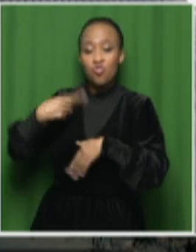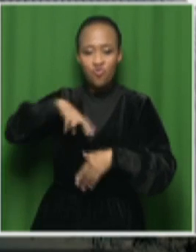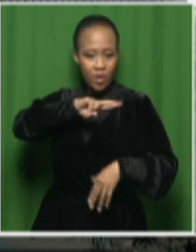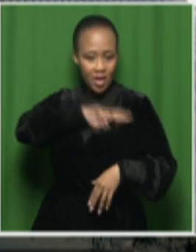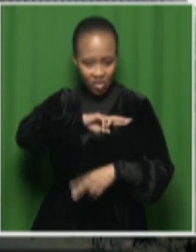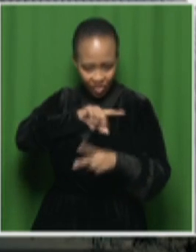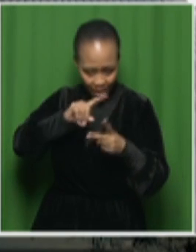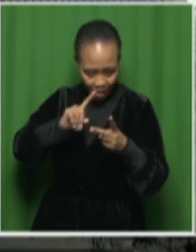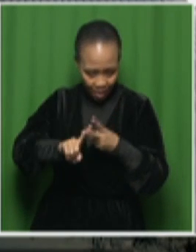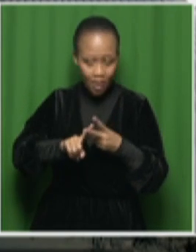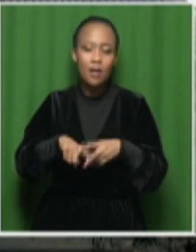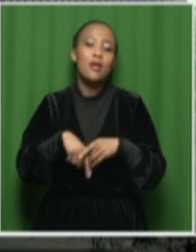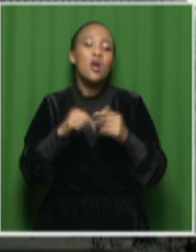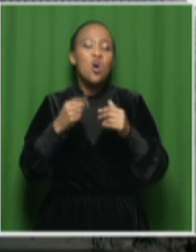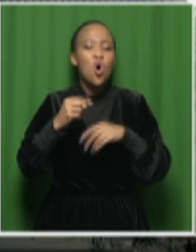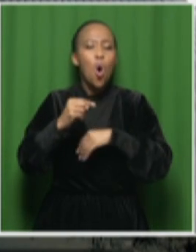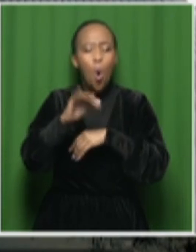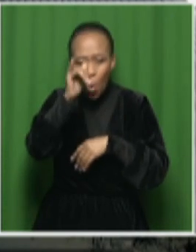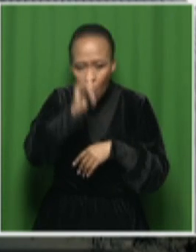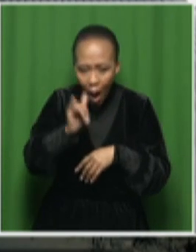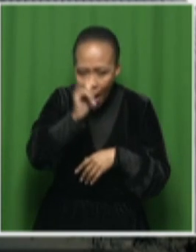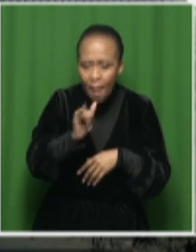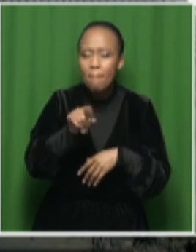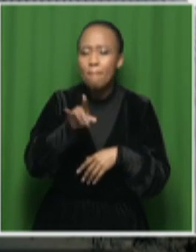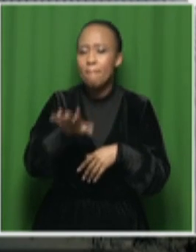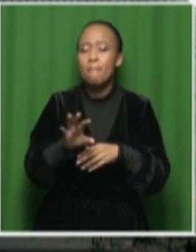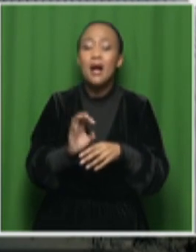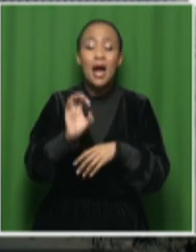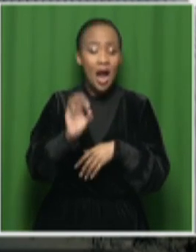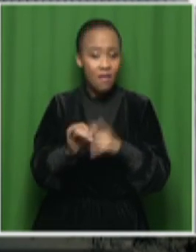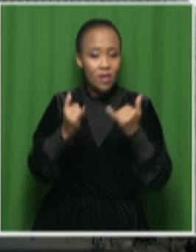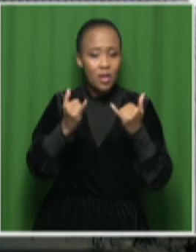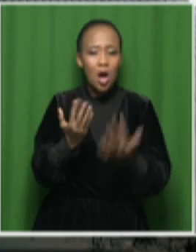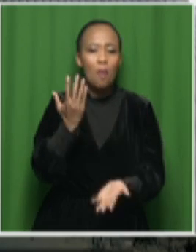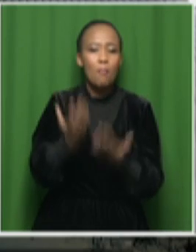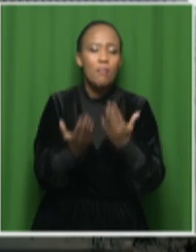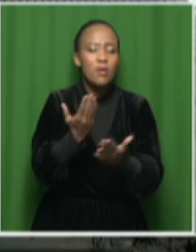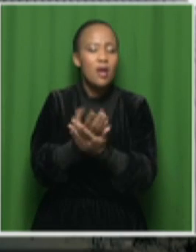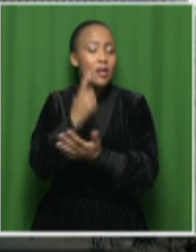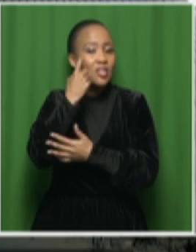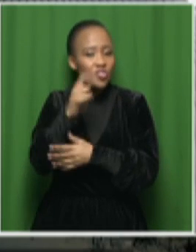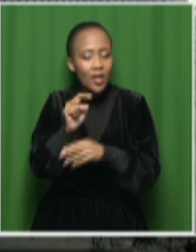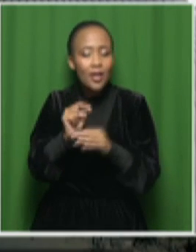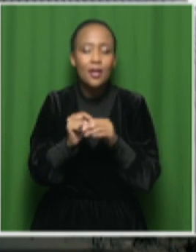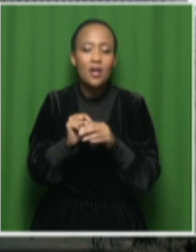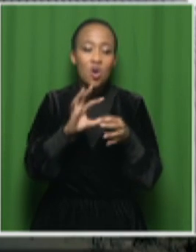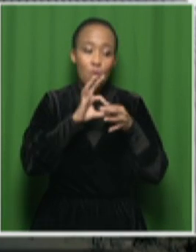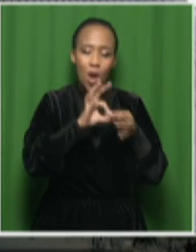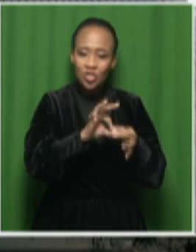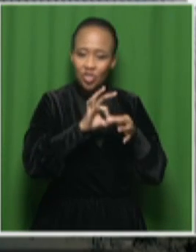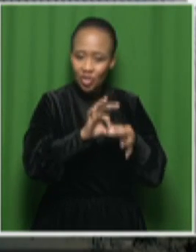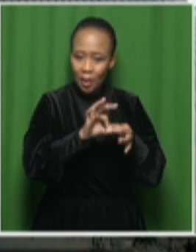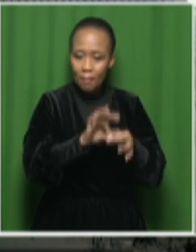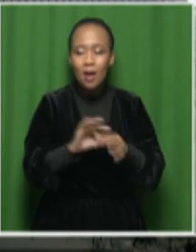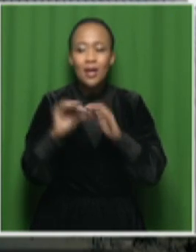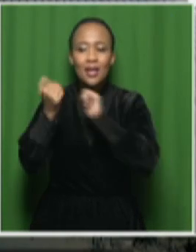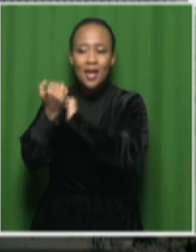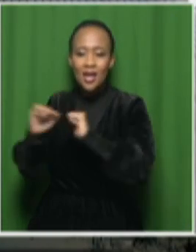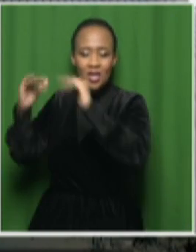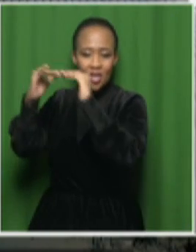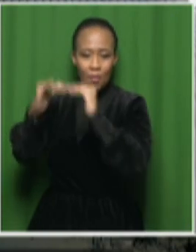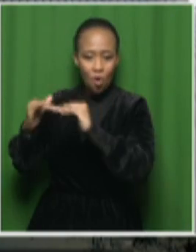crime, and in just a moment, perhaps we could look at the relationship at this point between populism and democracy, and how